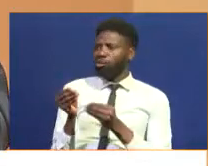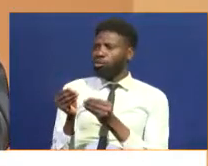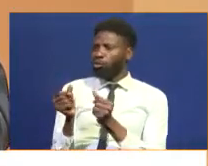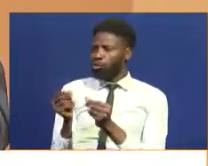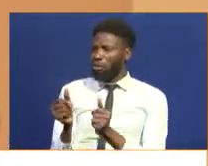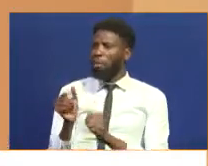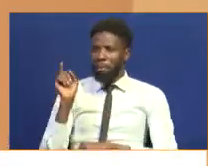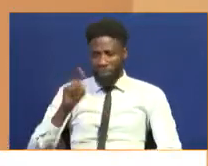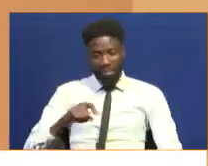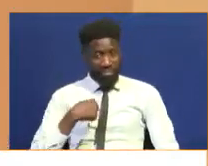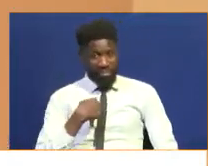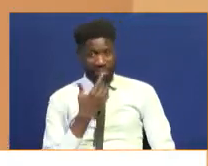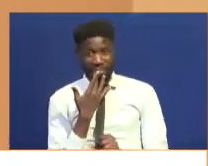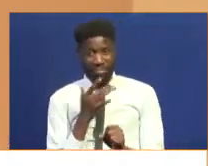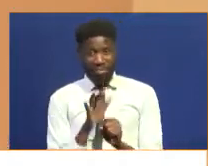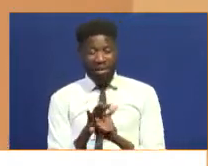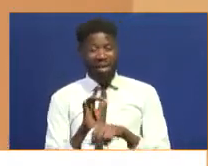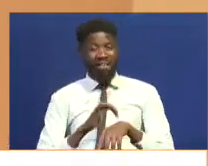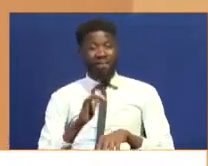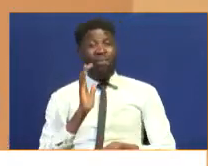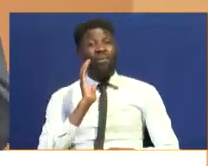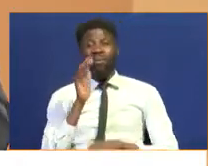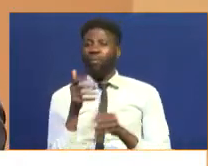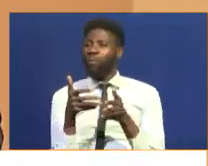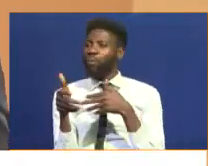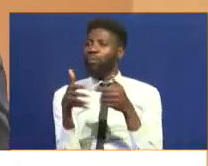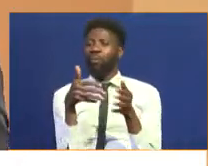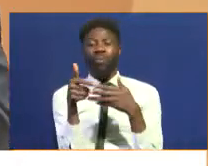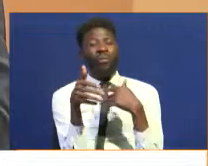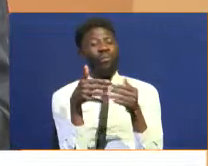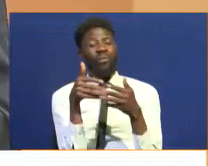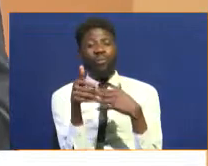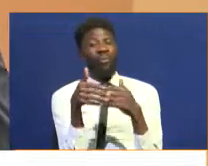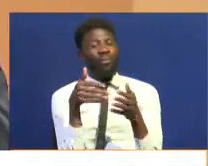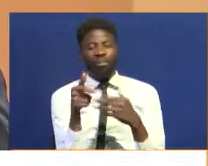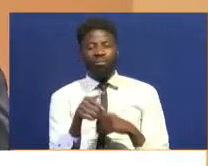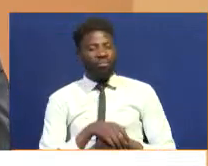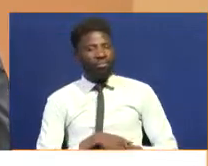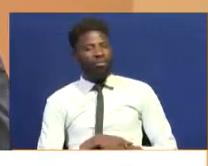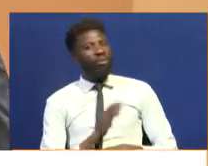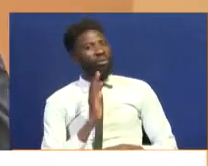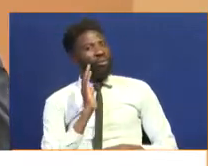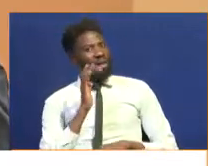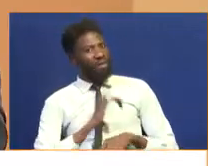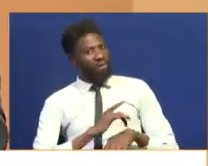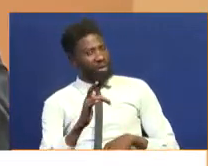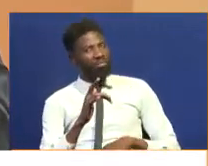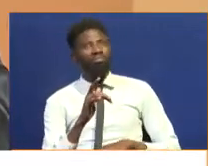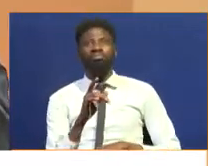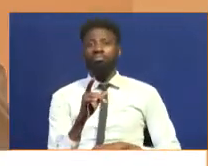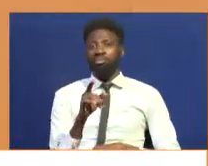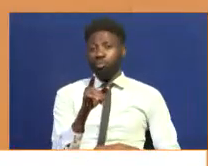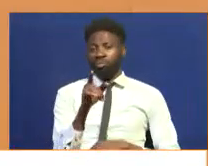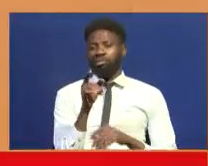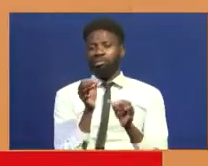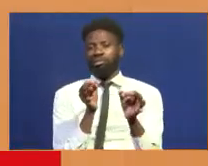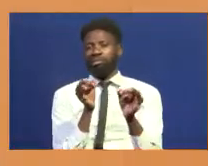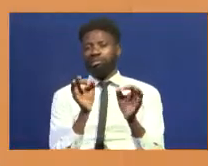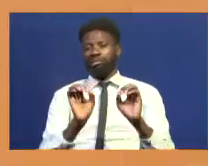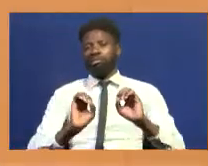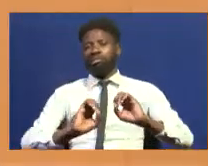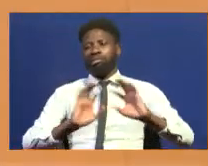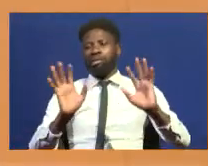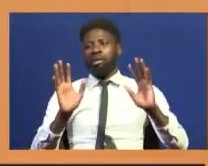to affect that, whatever the outcome at the court. There will be some ripples. Yeah, sure. And of course, as you rightly put it, I mean, you